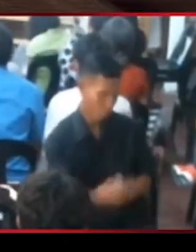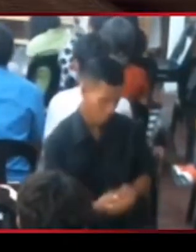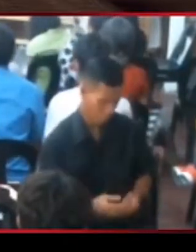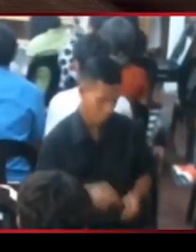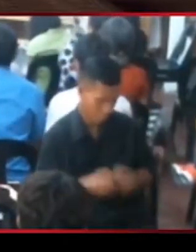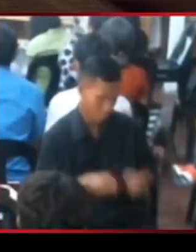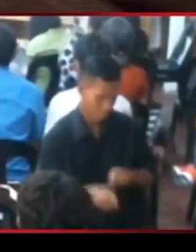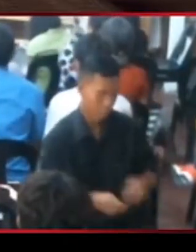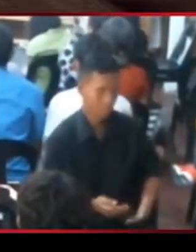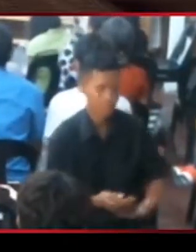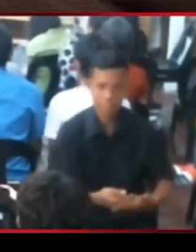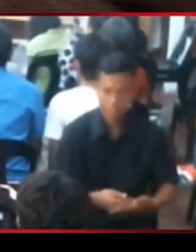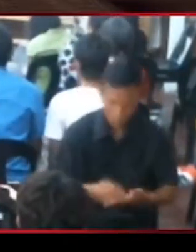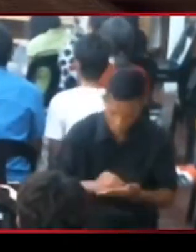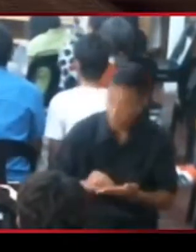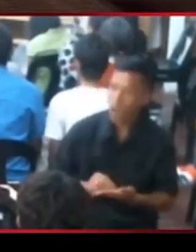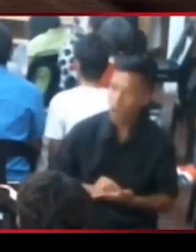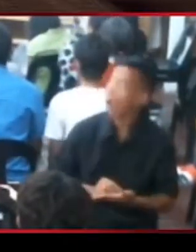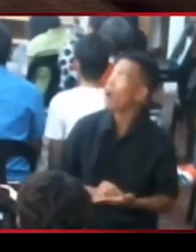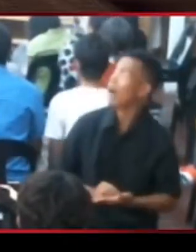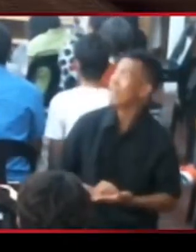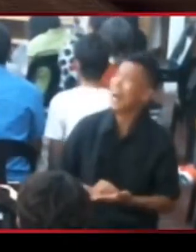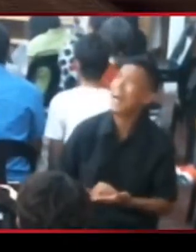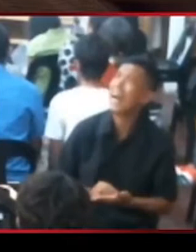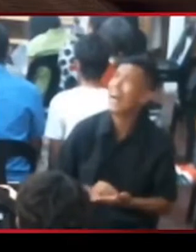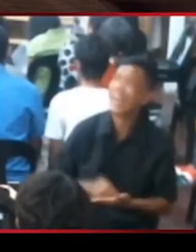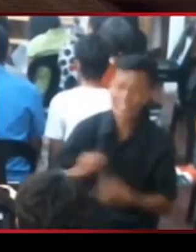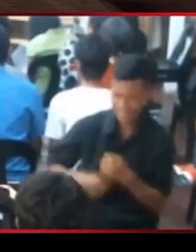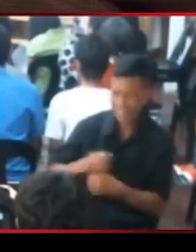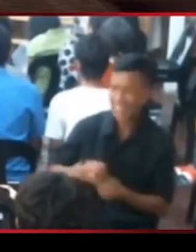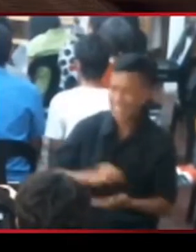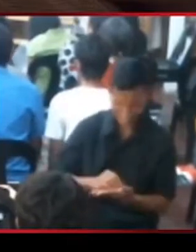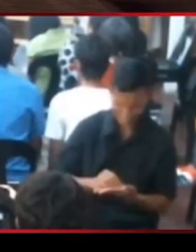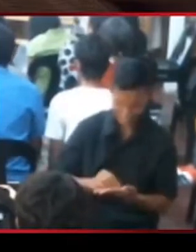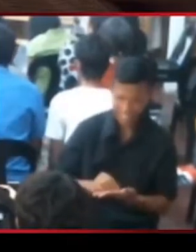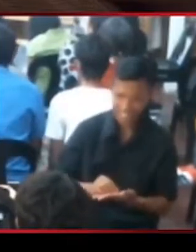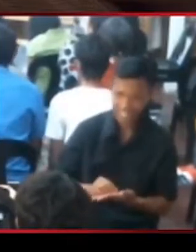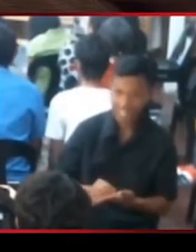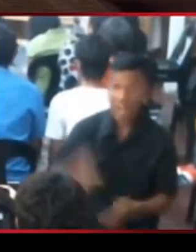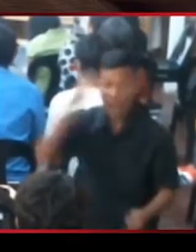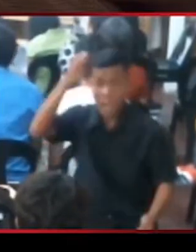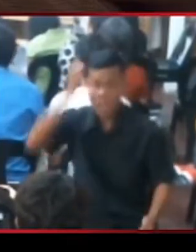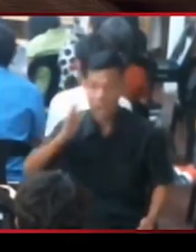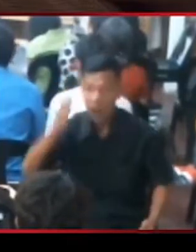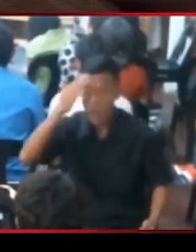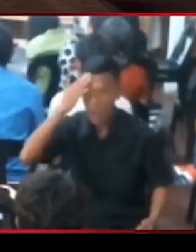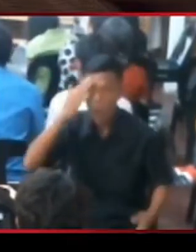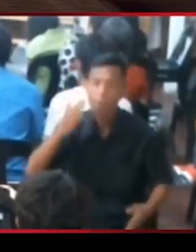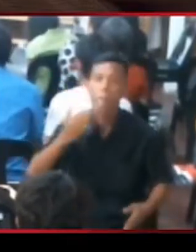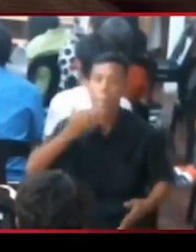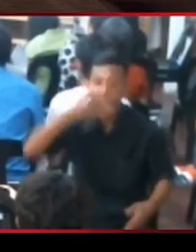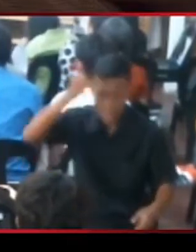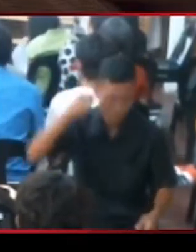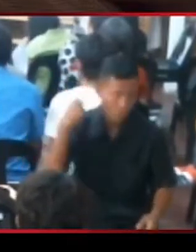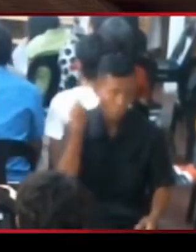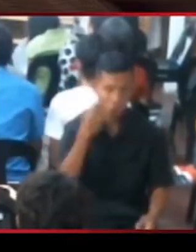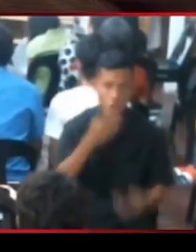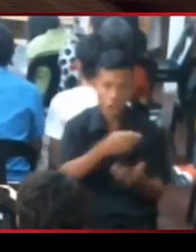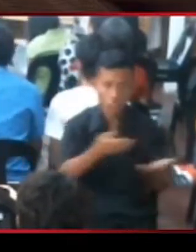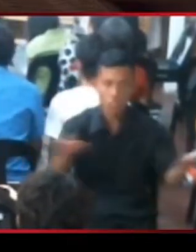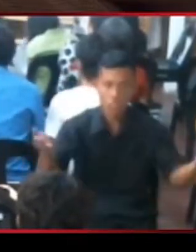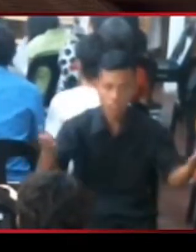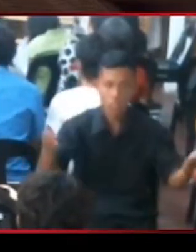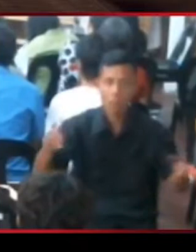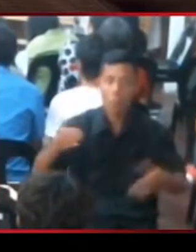And again, in Romans 8:28, God knows what's best for us. And I'm grateful that